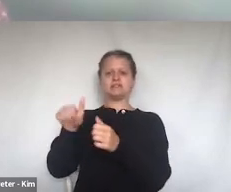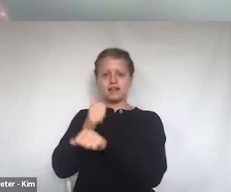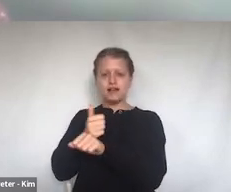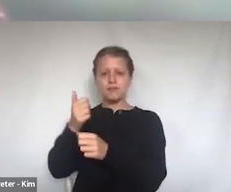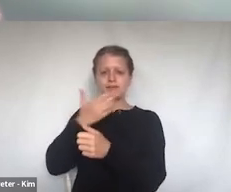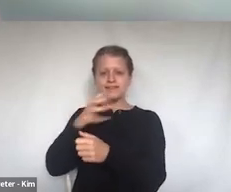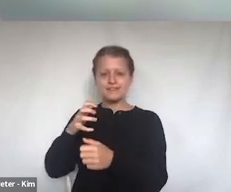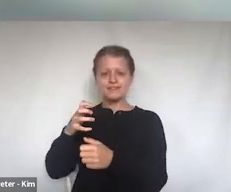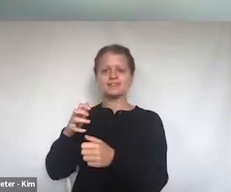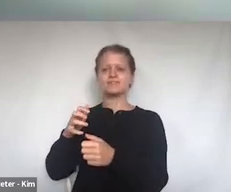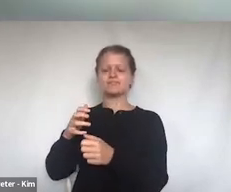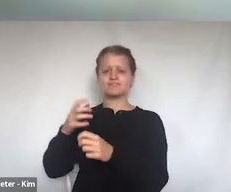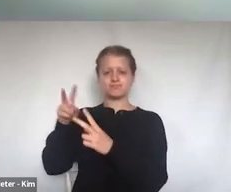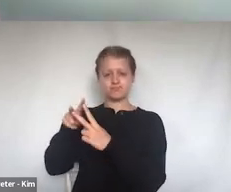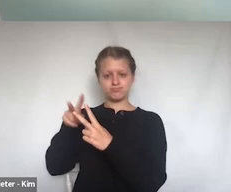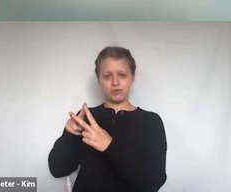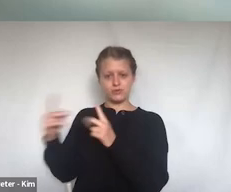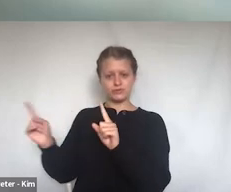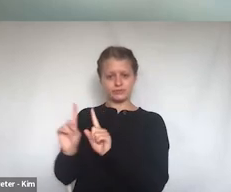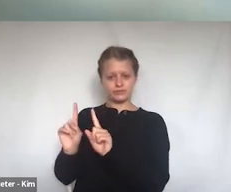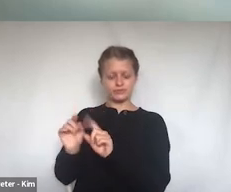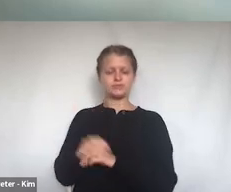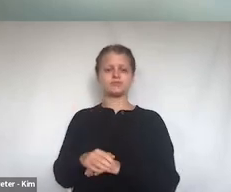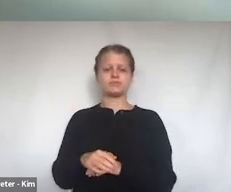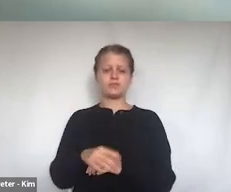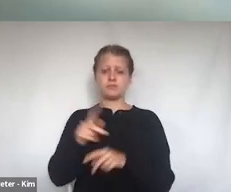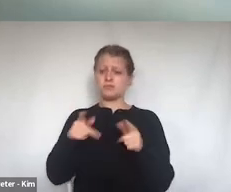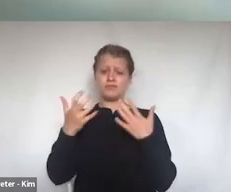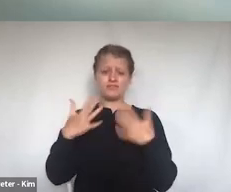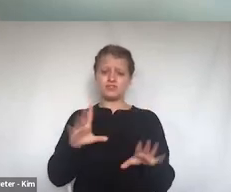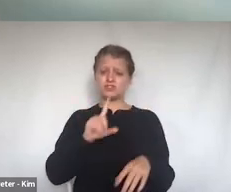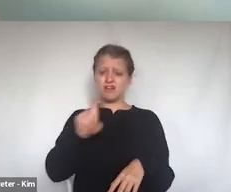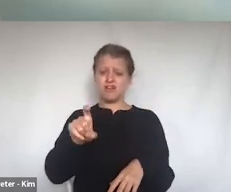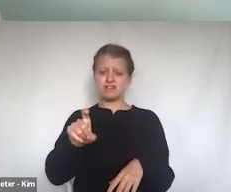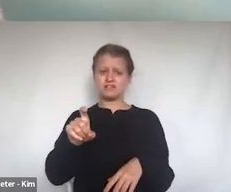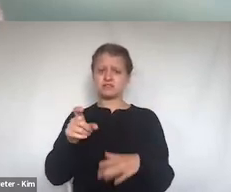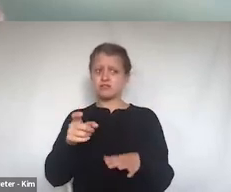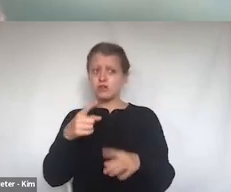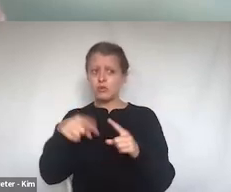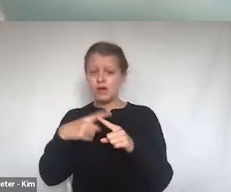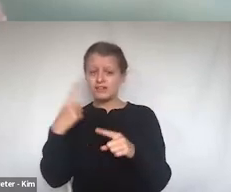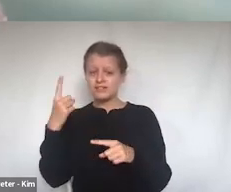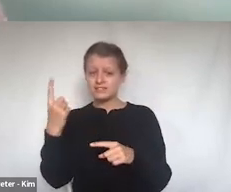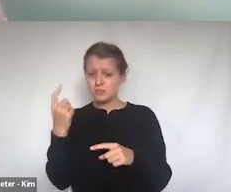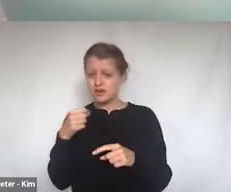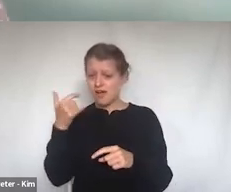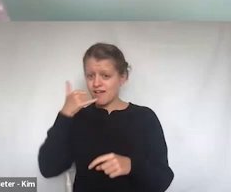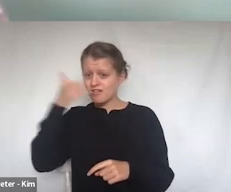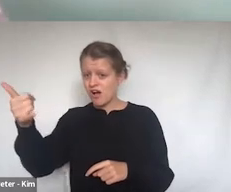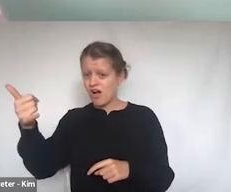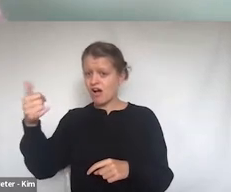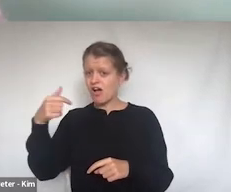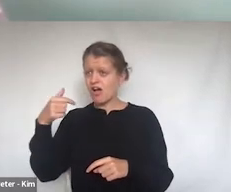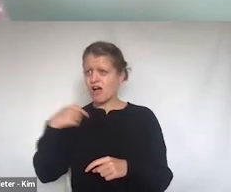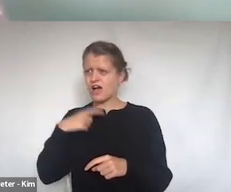of benefit there. And people have asked exactly this question: what are some of the things I should be looking for when I call a friend or family member